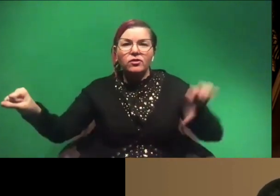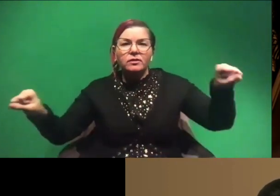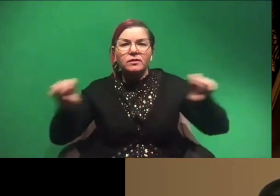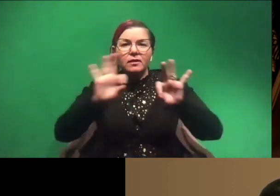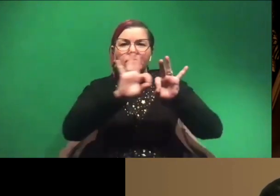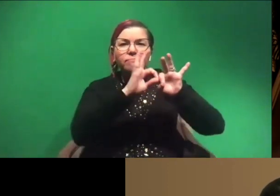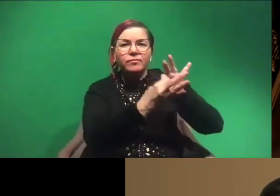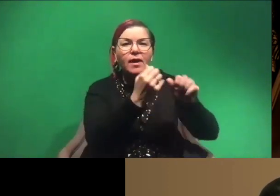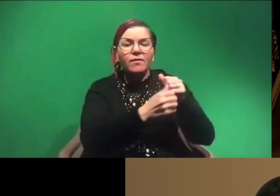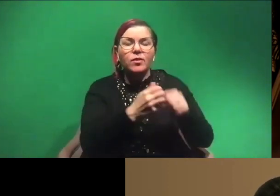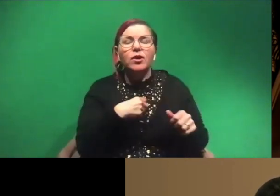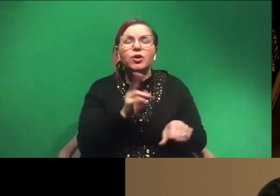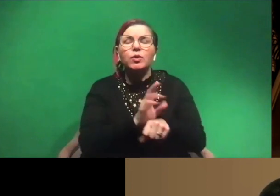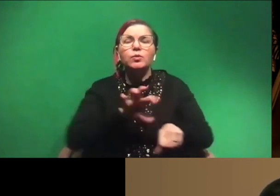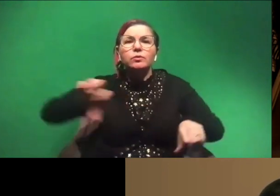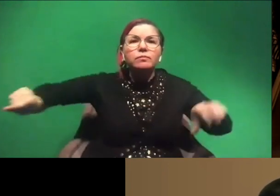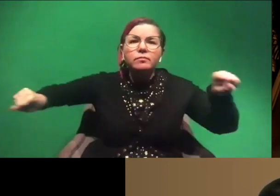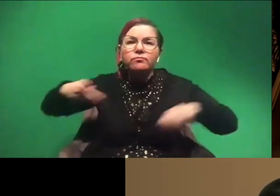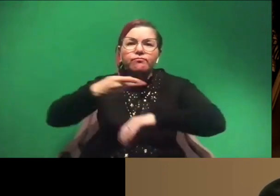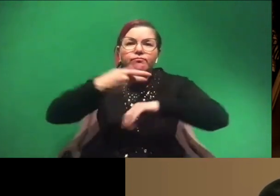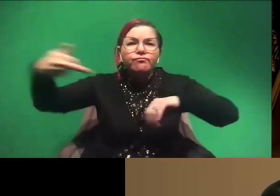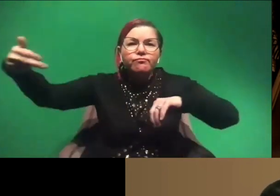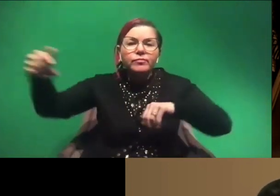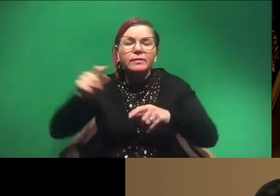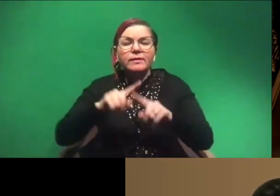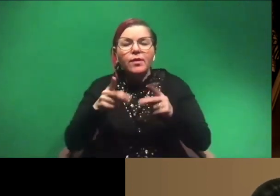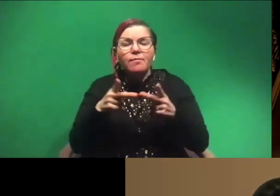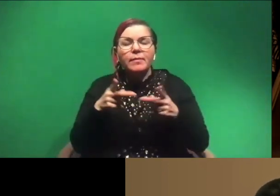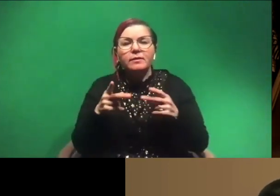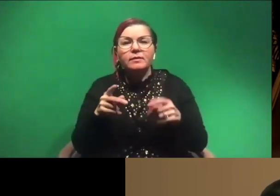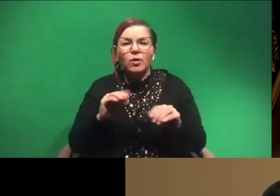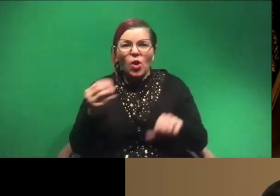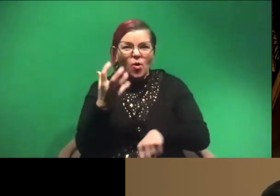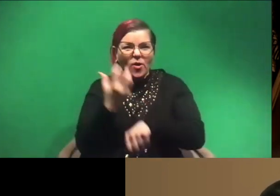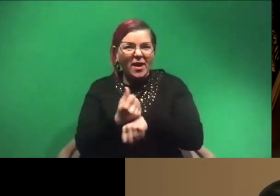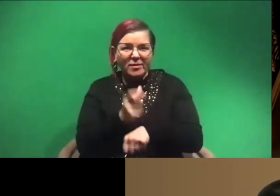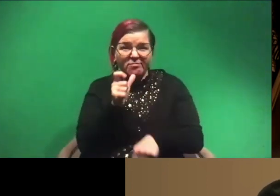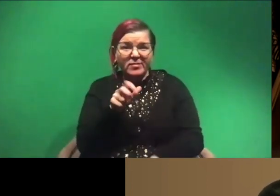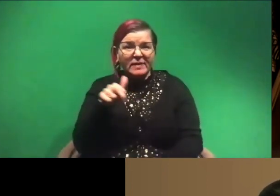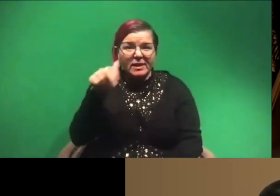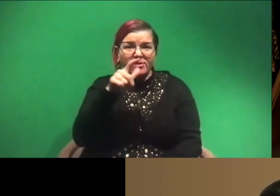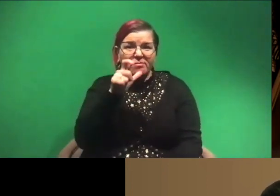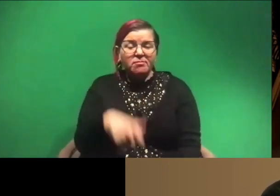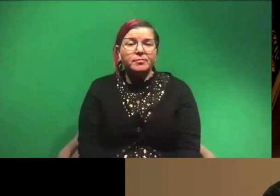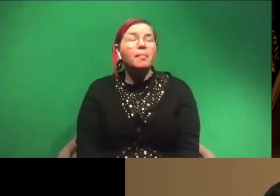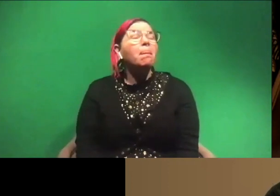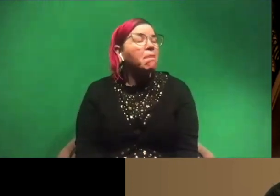astronauts use to propel themselves from one part of the station to another. But if there's no gravity, you don't really need stairs. Sounds